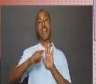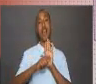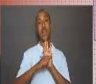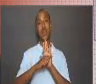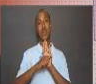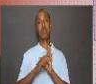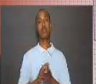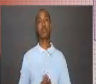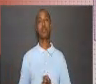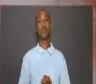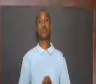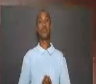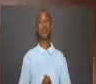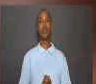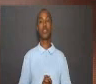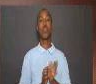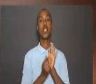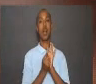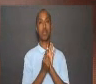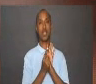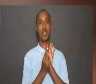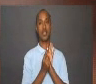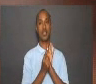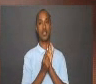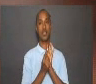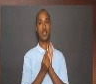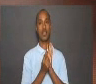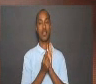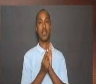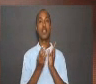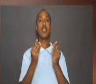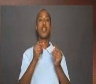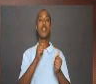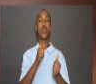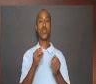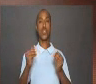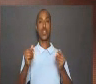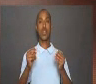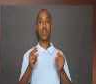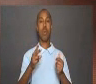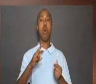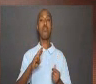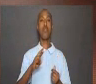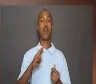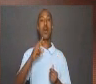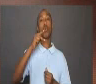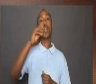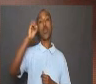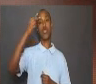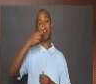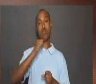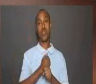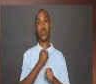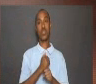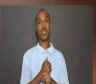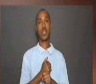ion. For example, the dissolution of potassium hydroxide